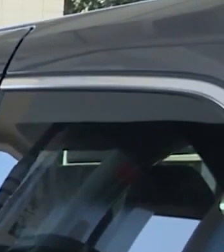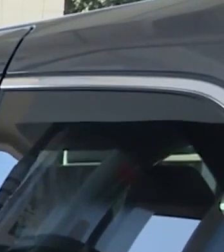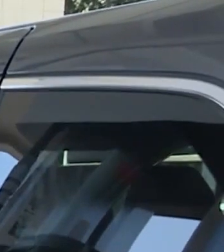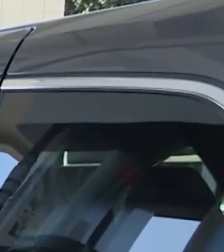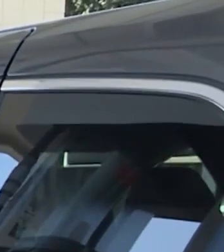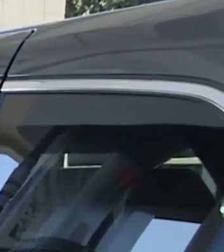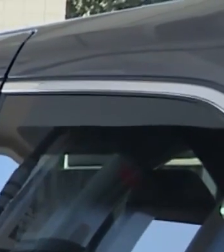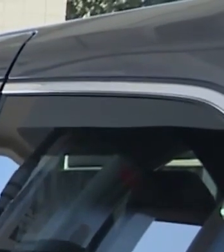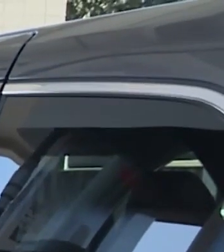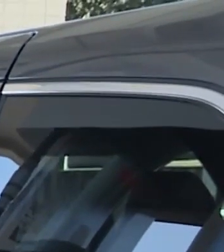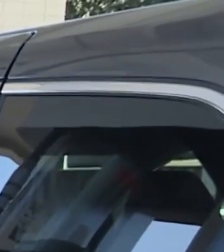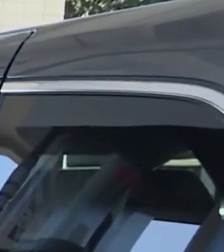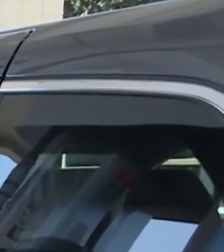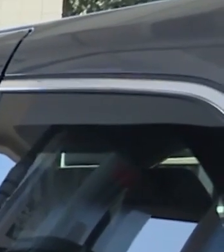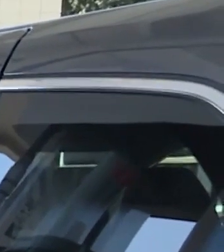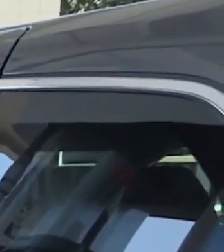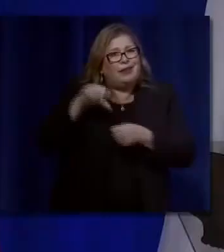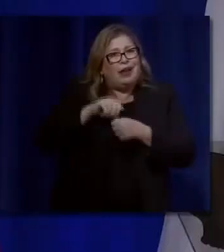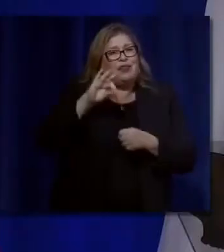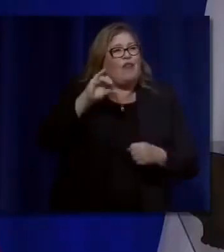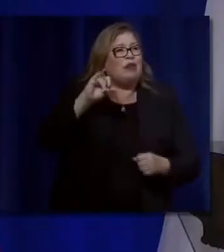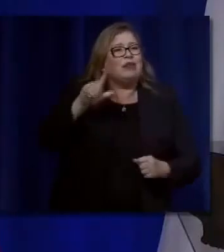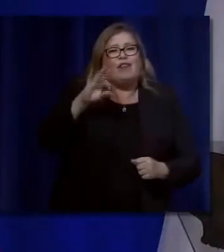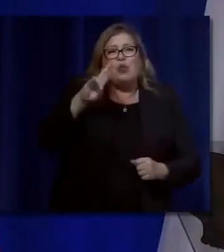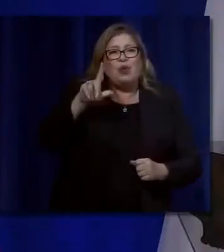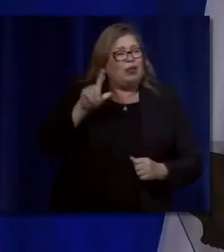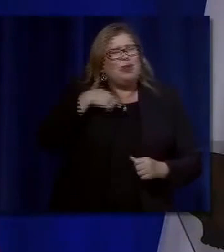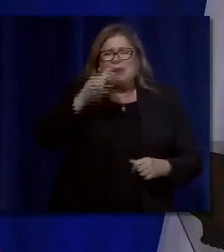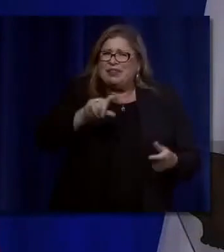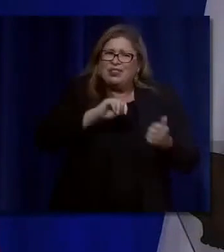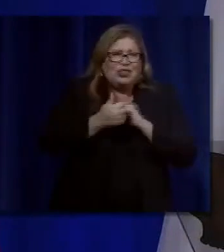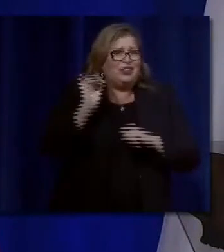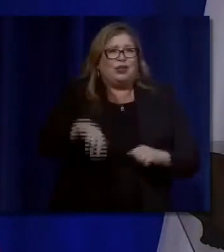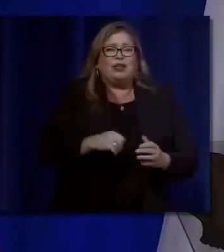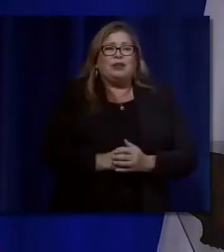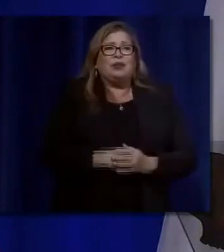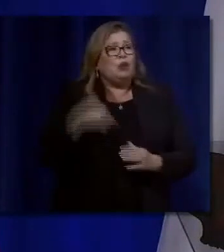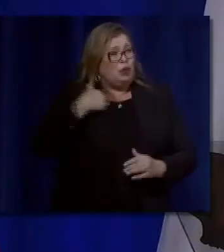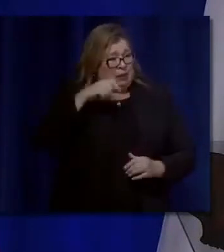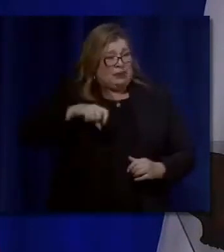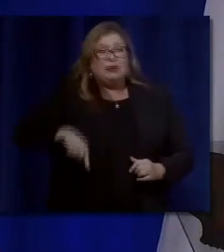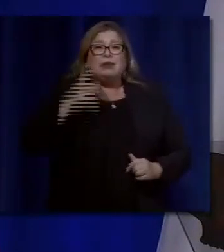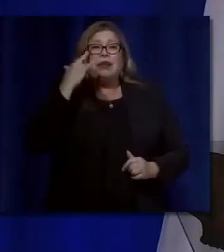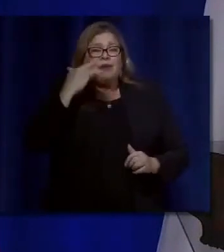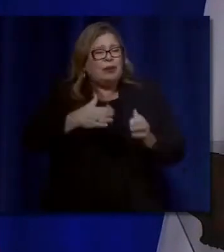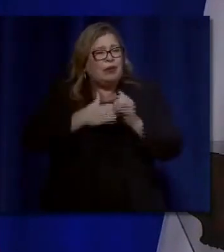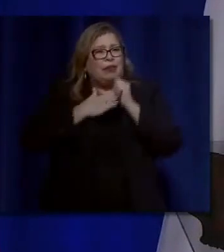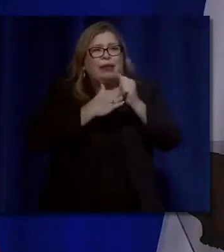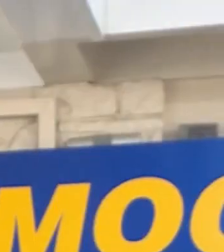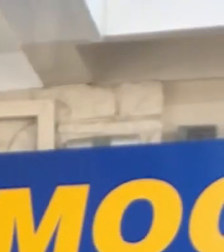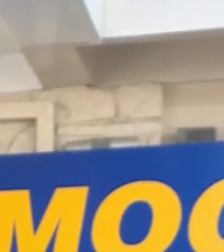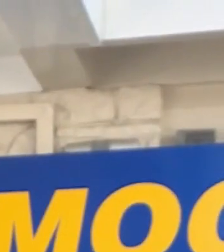fossil fuel. That too has to change, underscoring the importance of accelerating California's leadership in clean